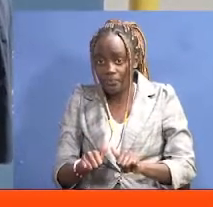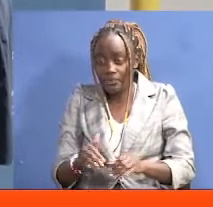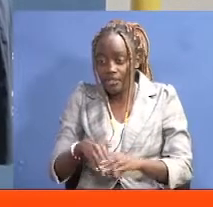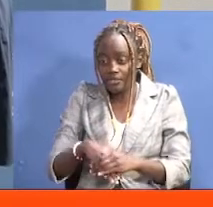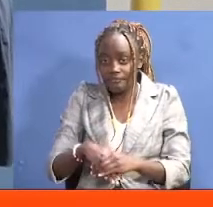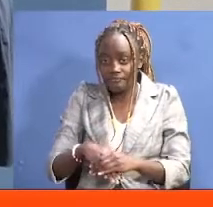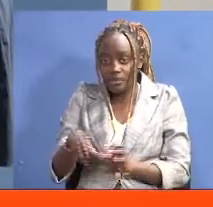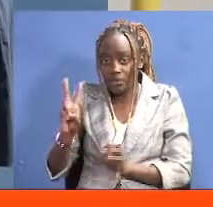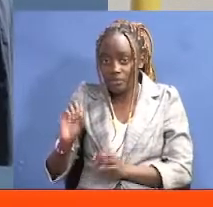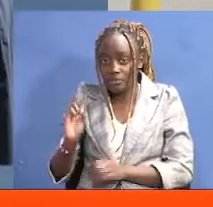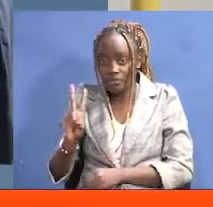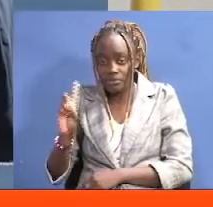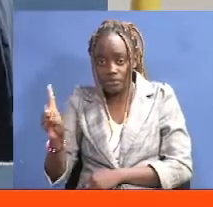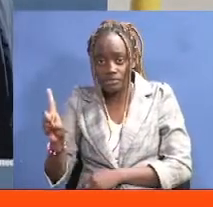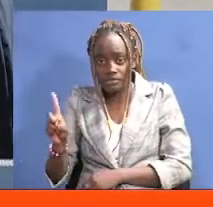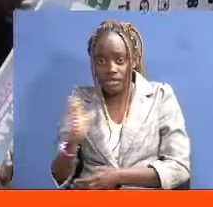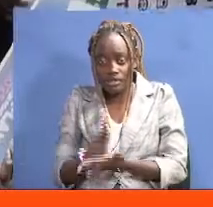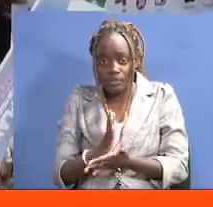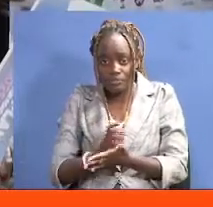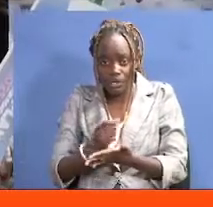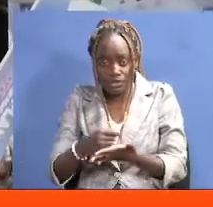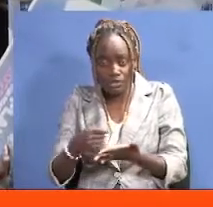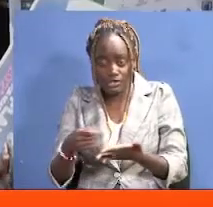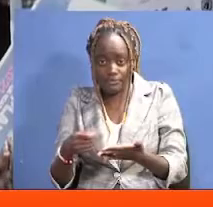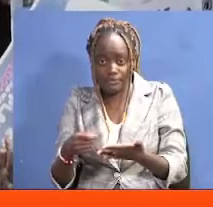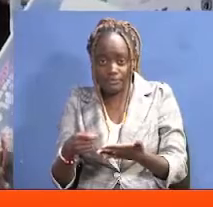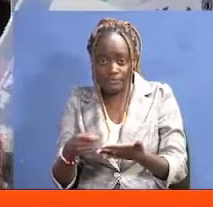3,844 in 2021. I'm sure you're taking notes.